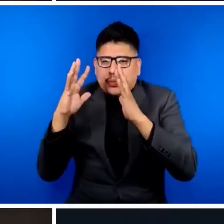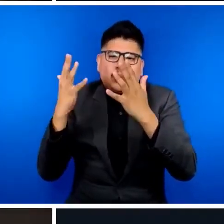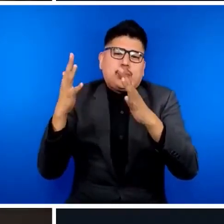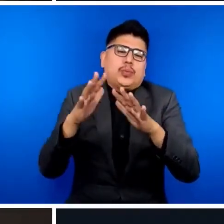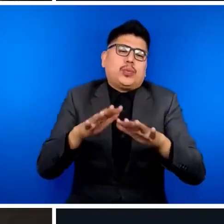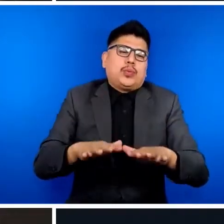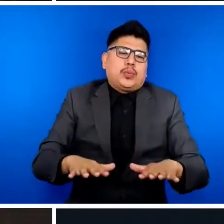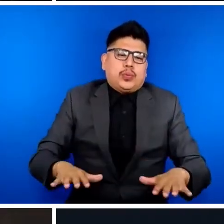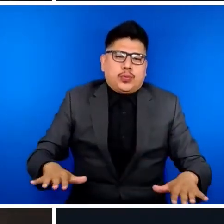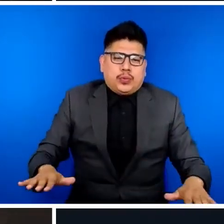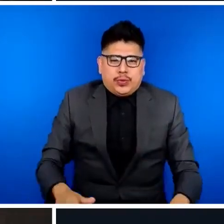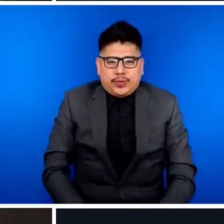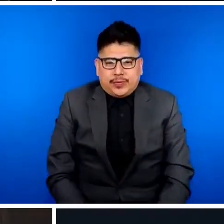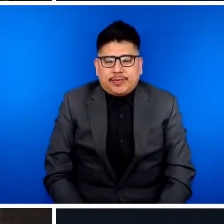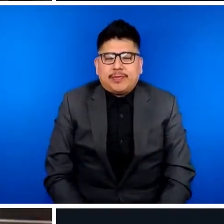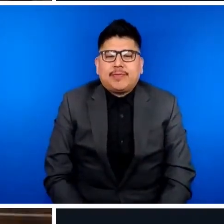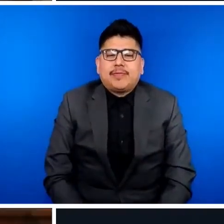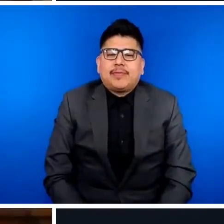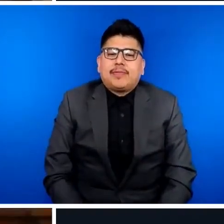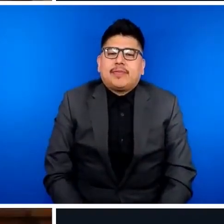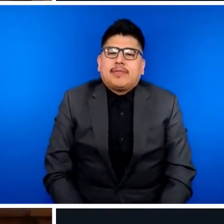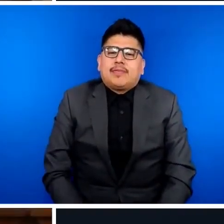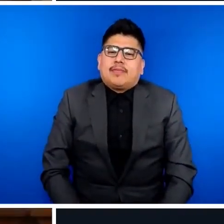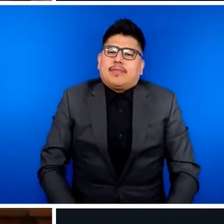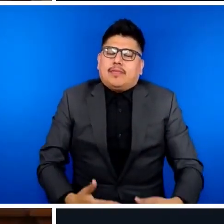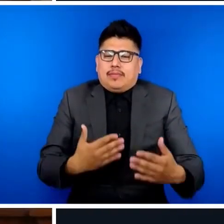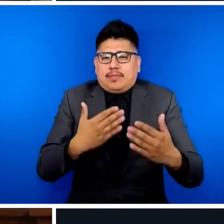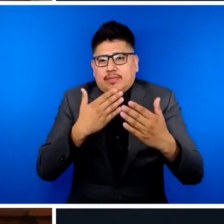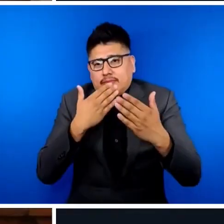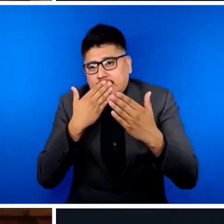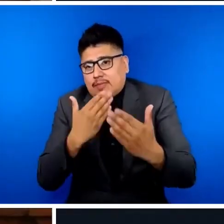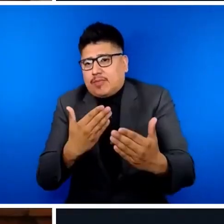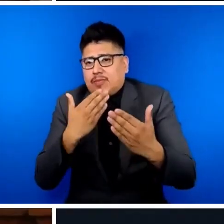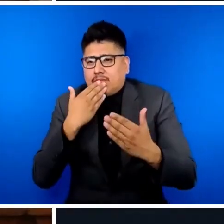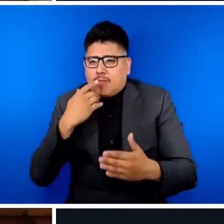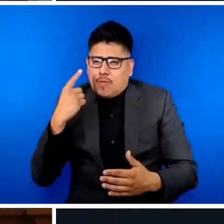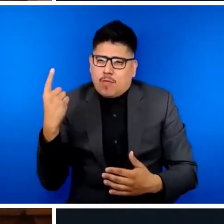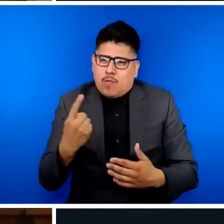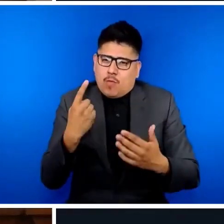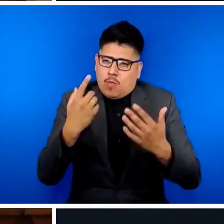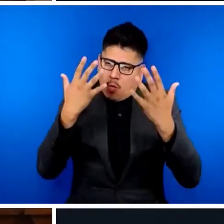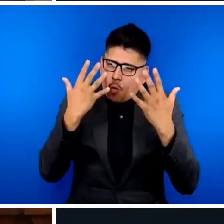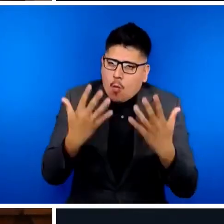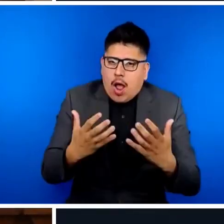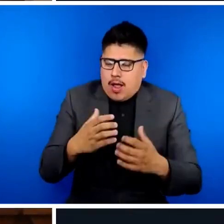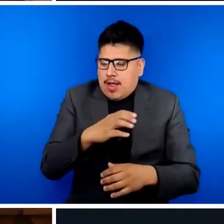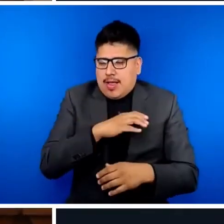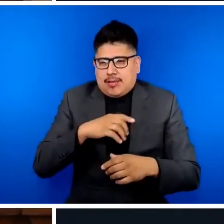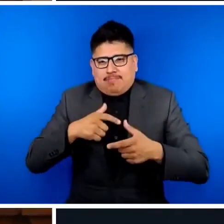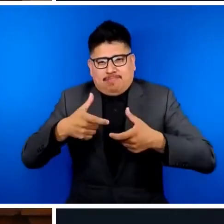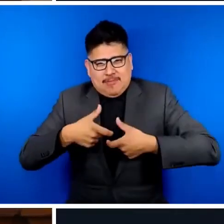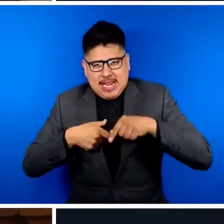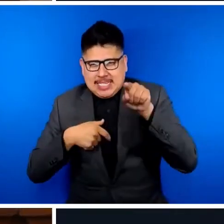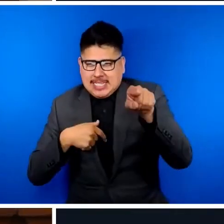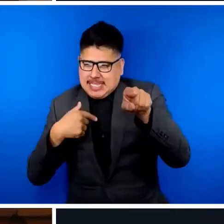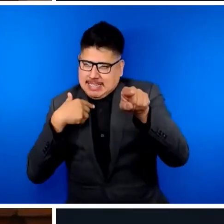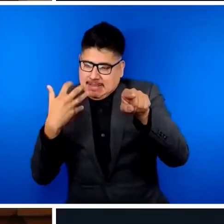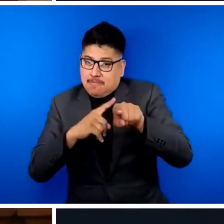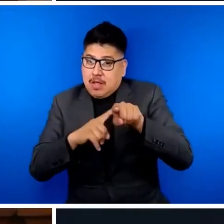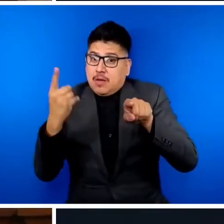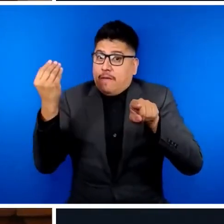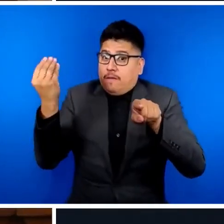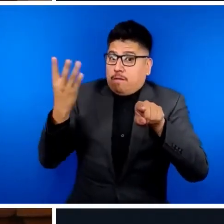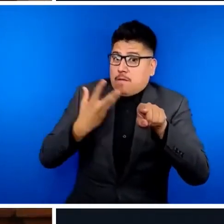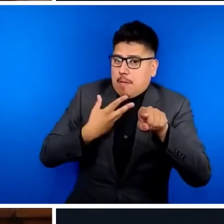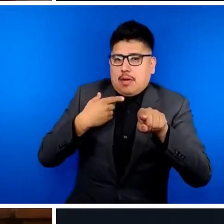you, Royce, and thank you, Eric. I've always wanted the Congressional Medal of Honor, but I was informed I'm not allowed to give it to myself, and I